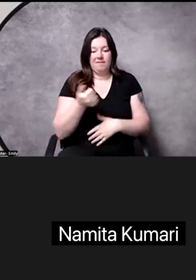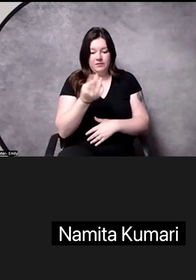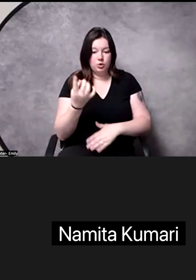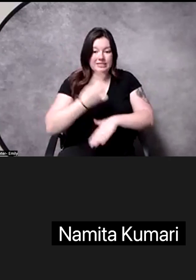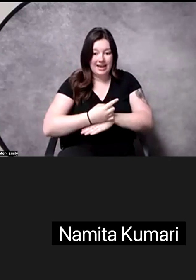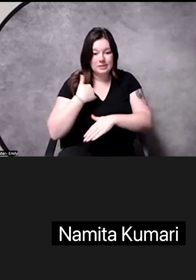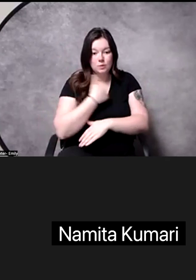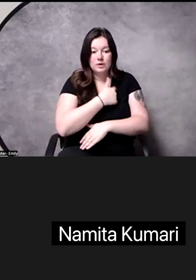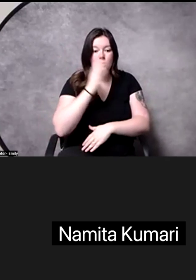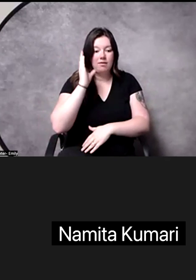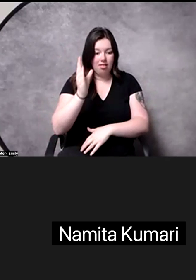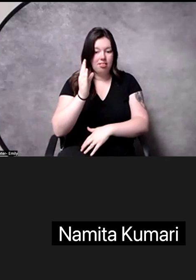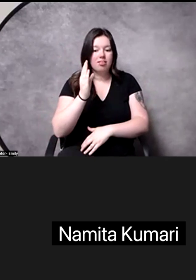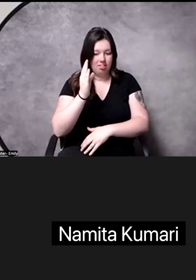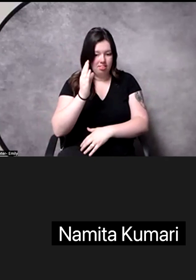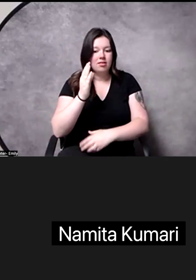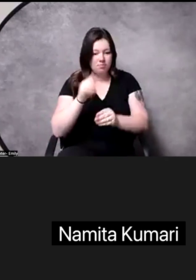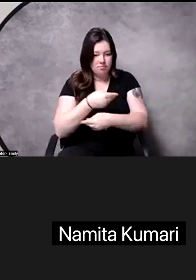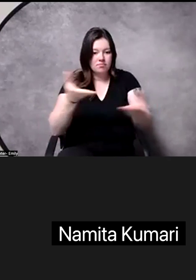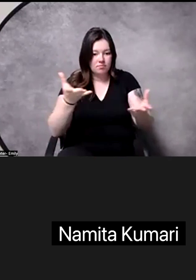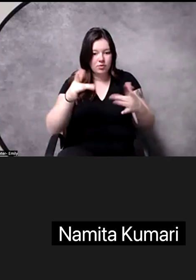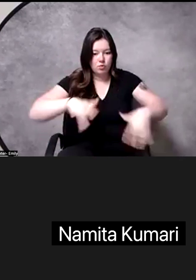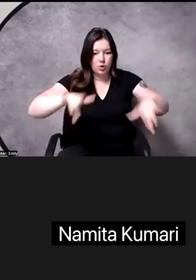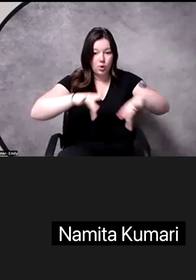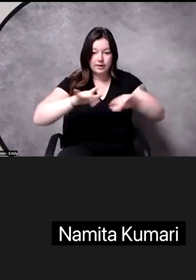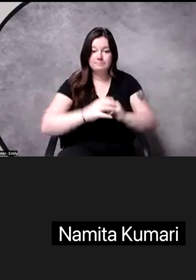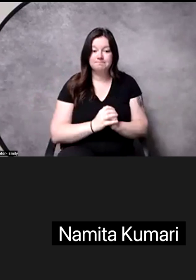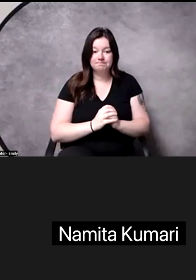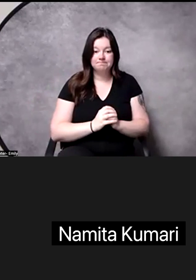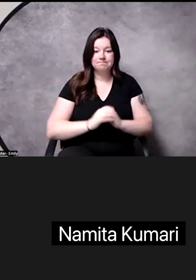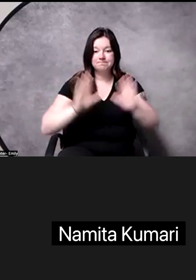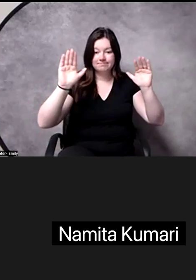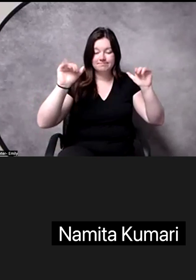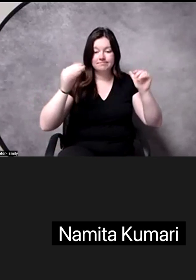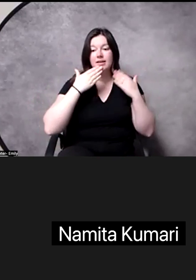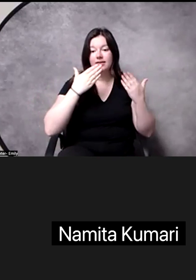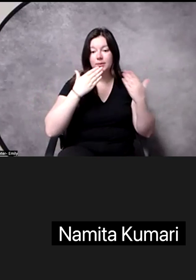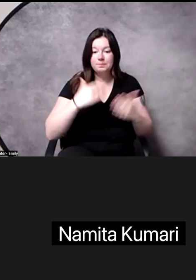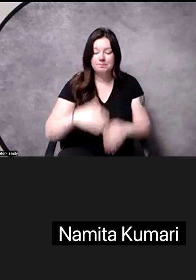touch with access to the recording. Bye all. Thank you.